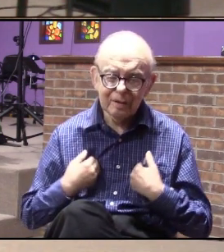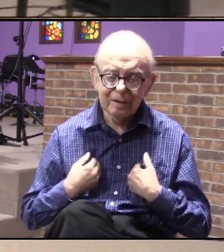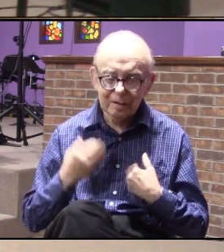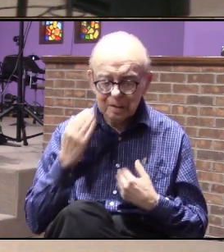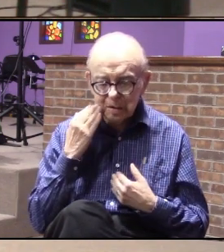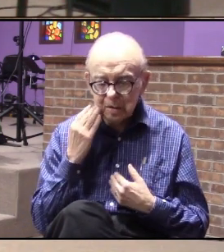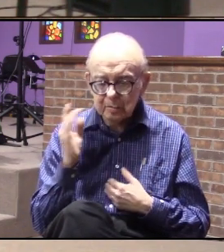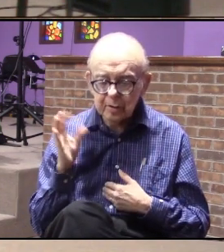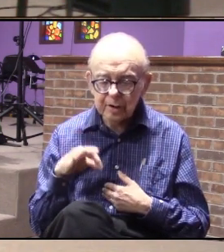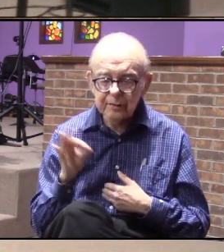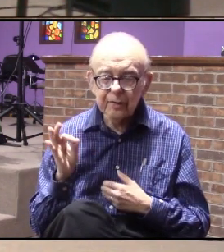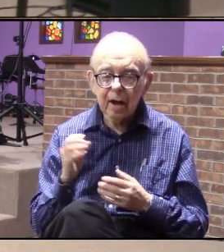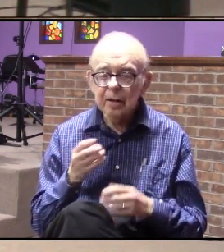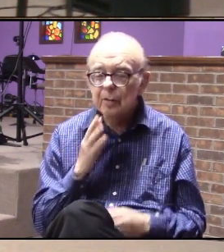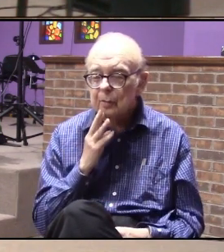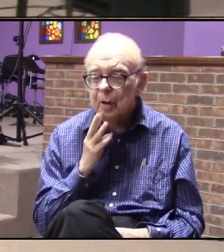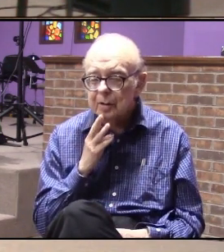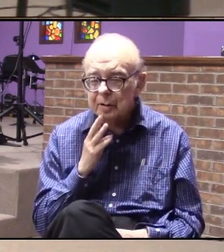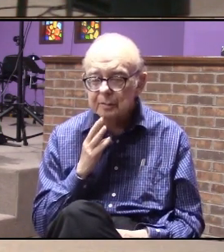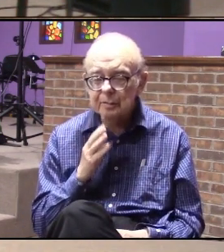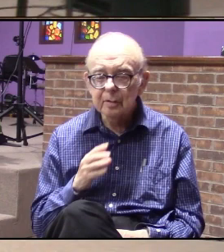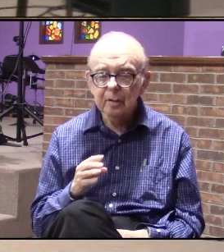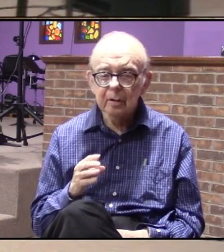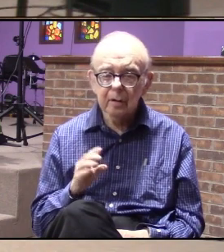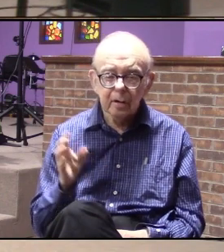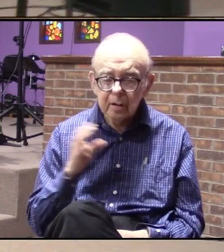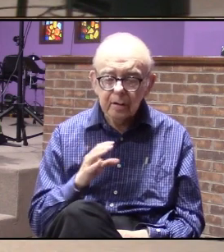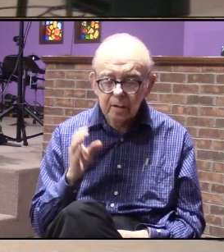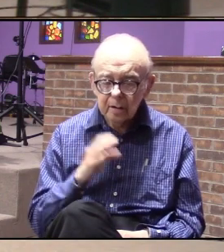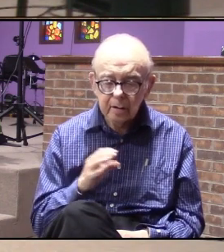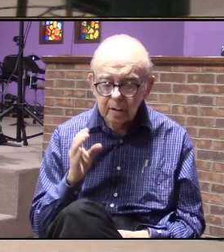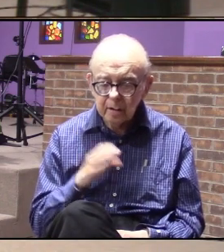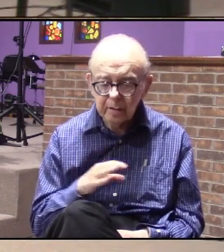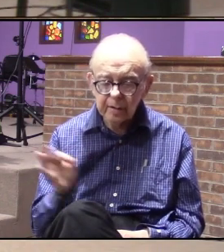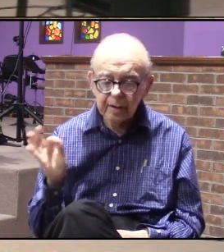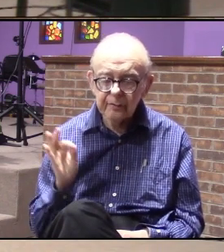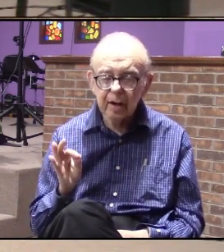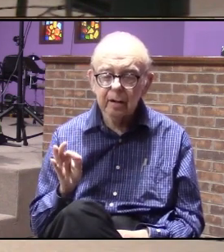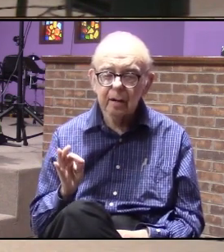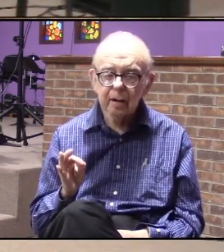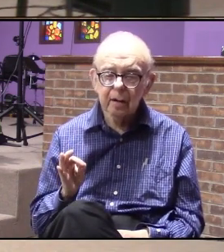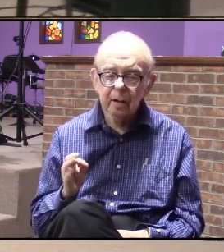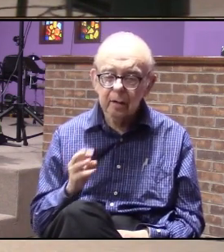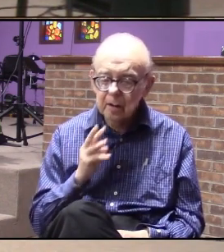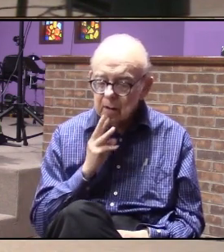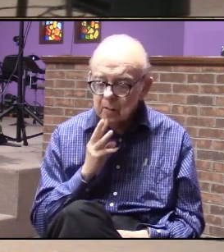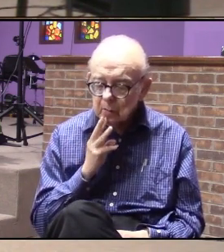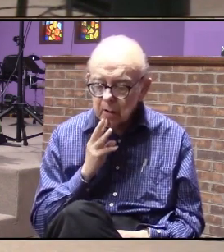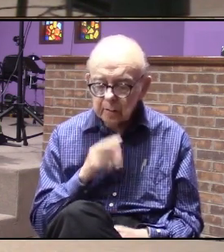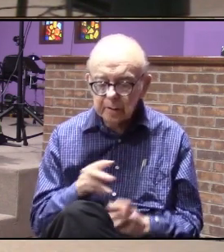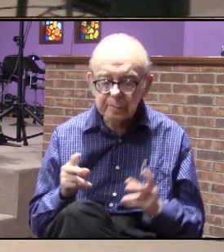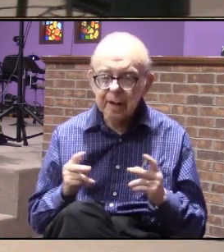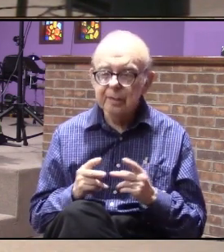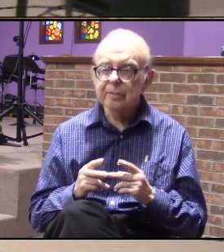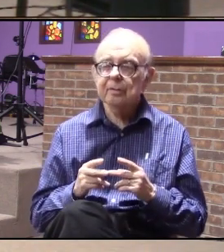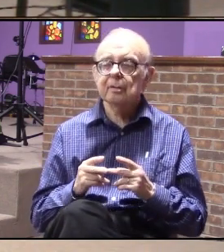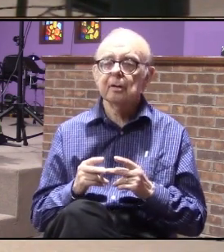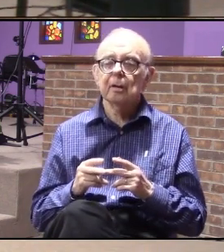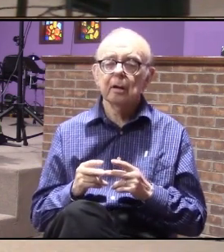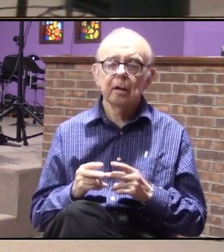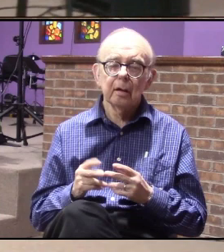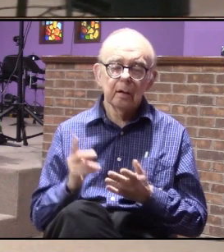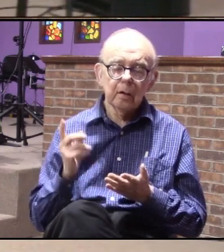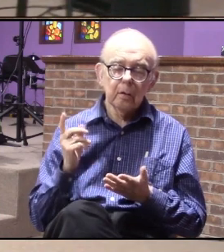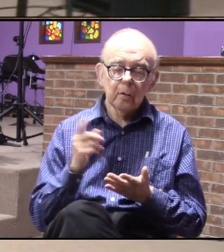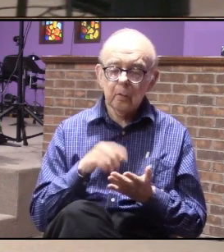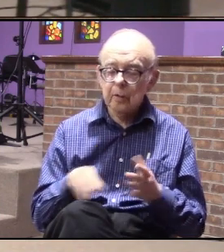knows where the water's at. They've searched around and they have found the watering hole. So what